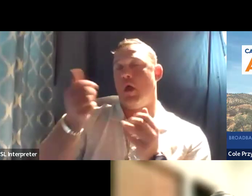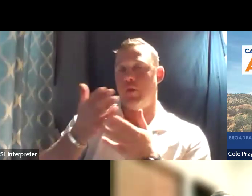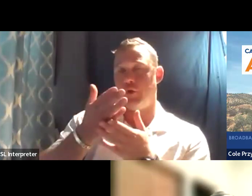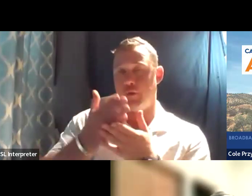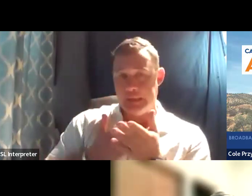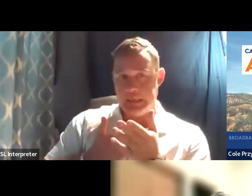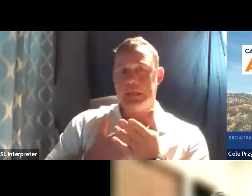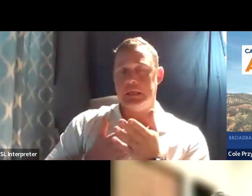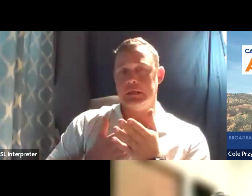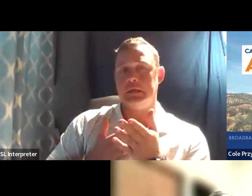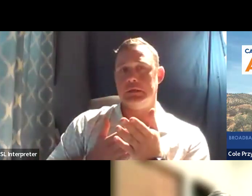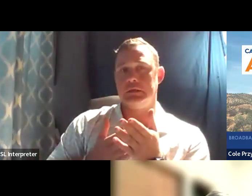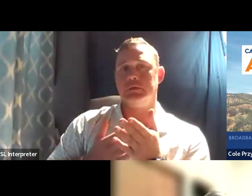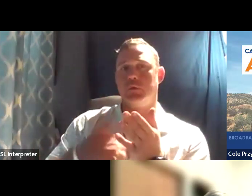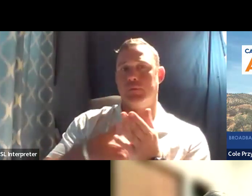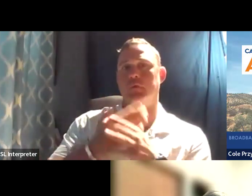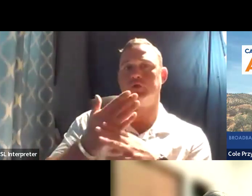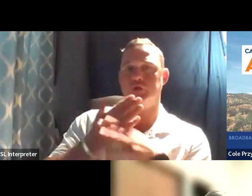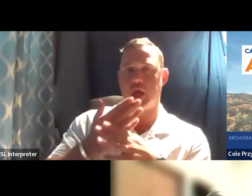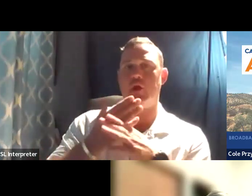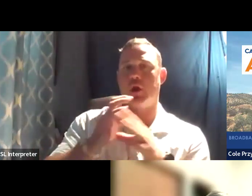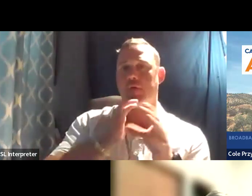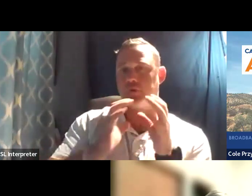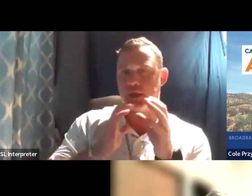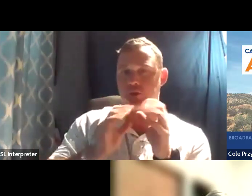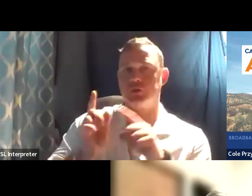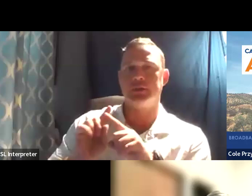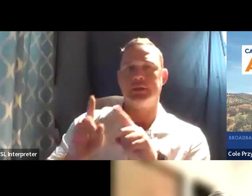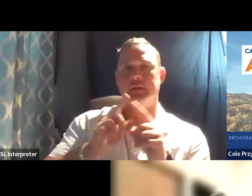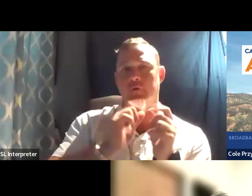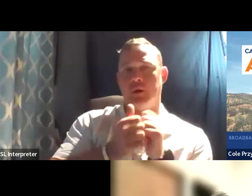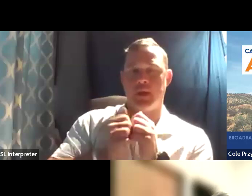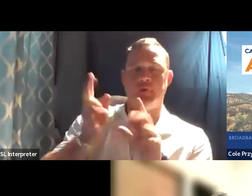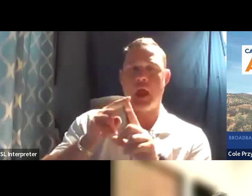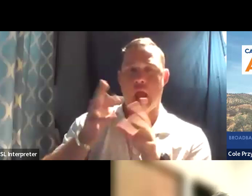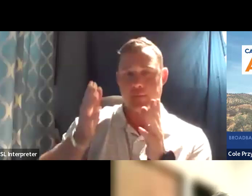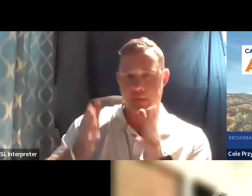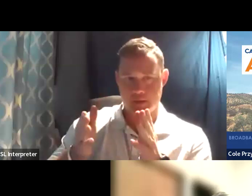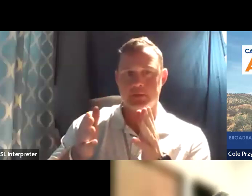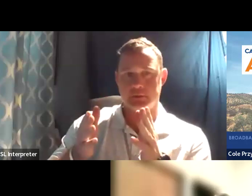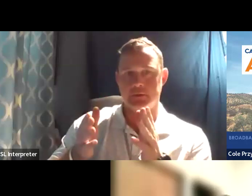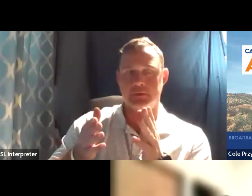we've been sharing in our conversations with the different competitive grant applicants is that